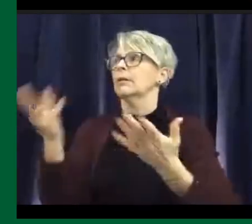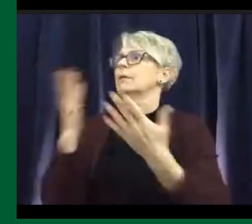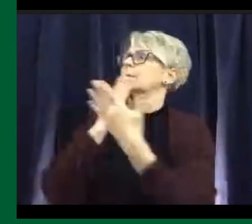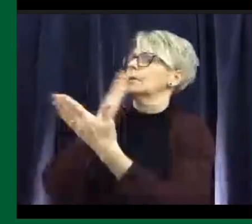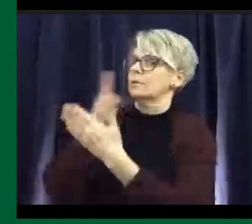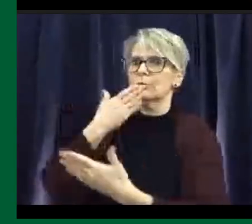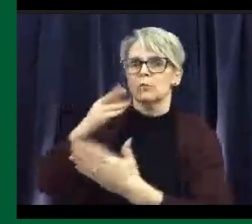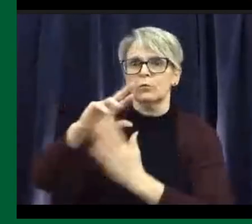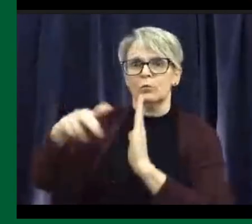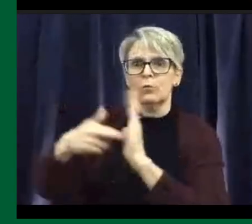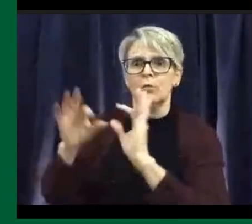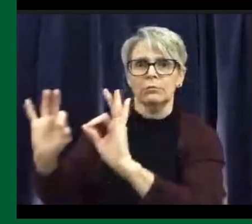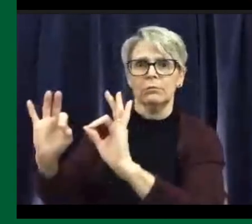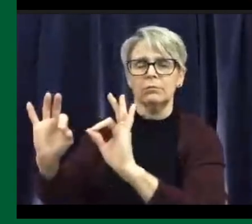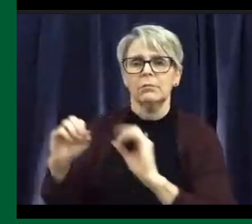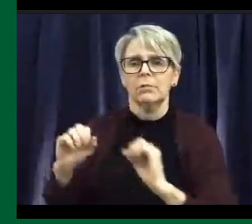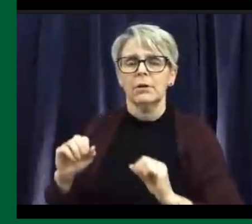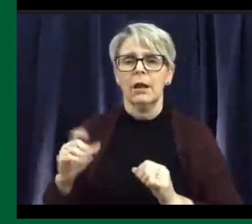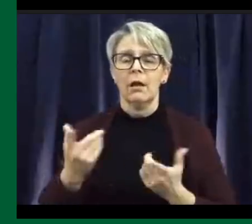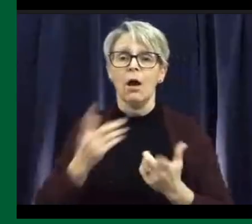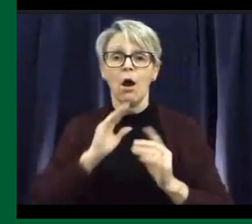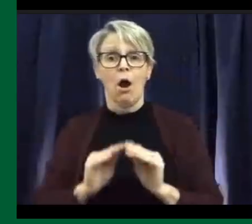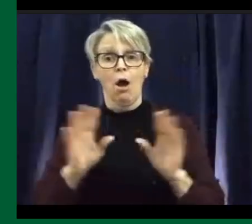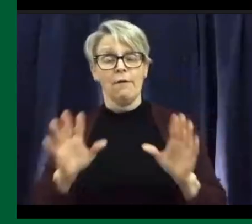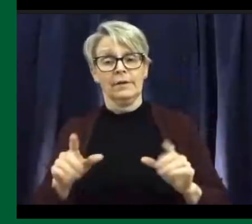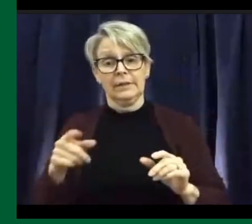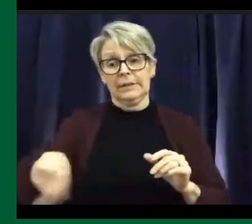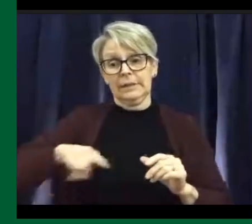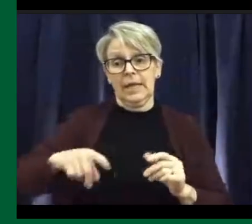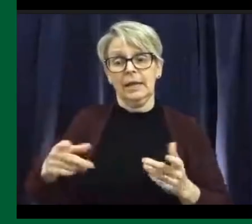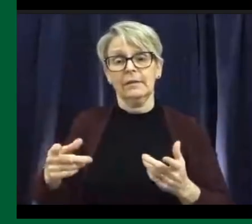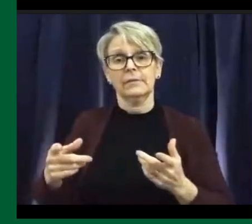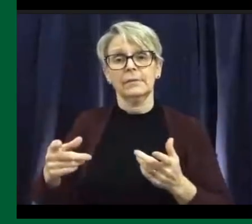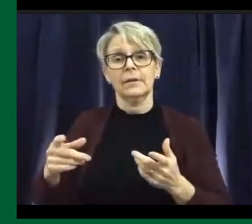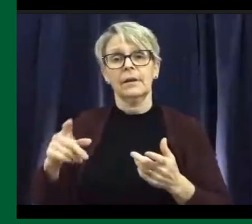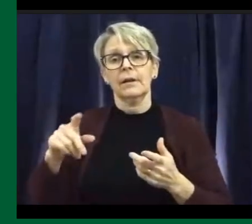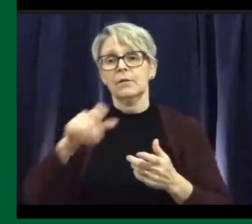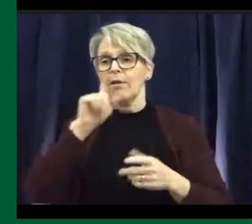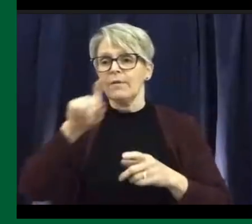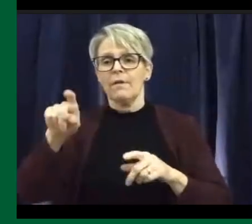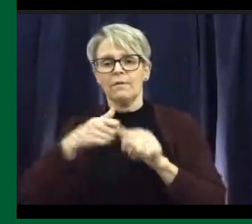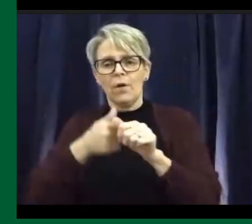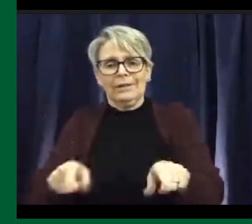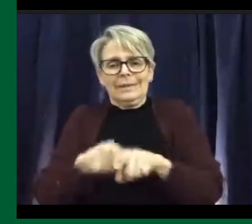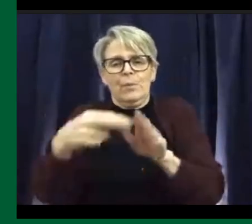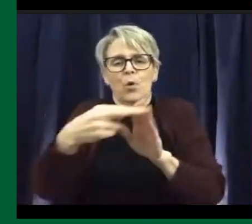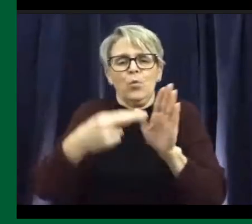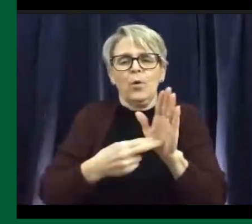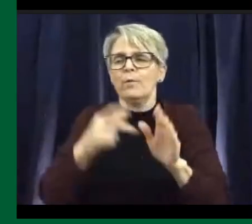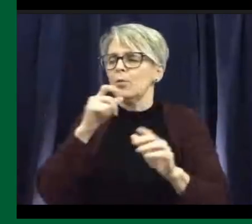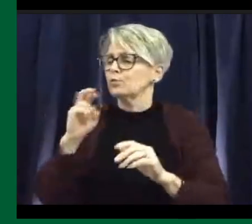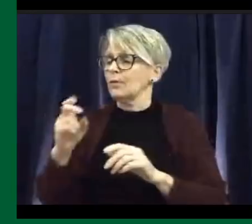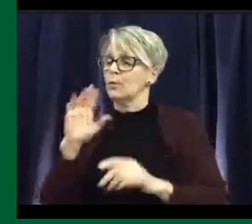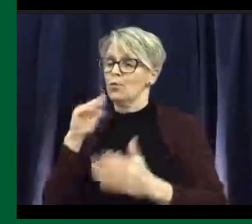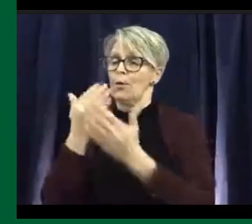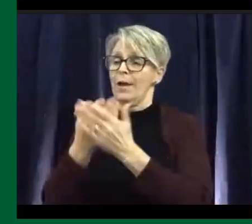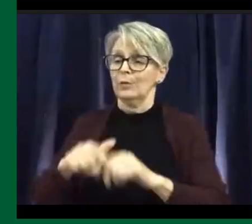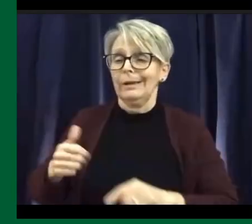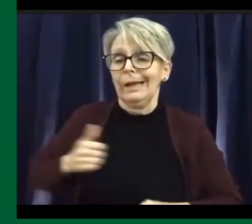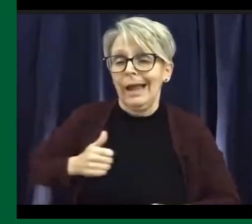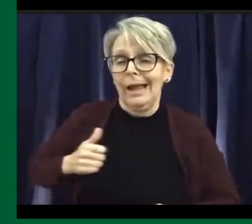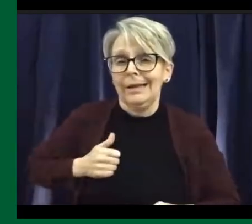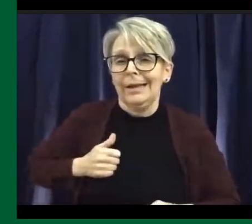obviously, they are exempt from some of the regulations that apply to travelers now coming to Canada by air or through the land